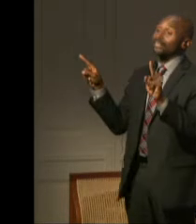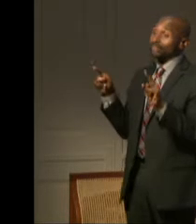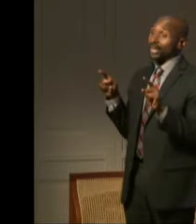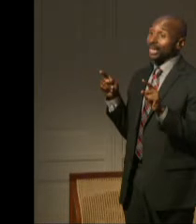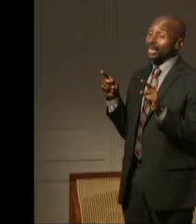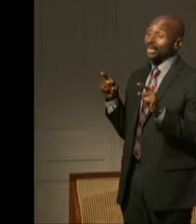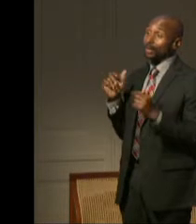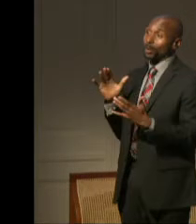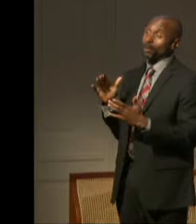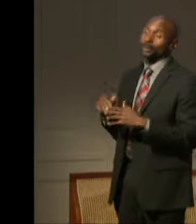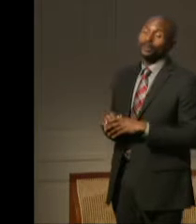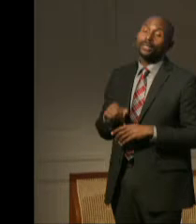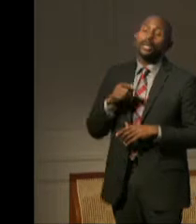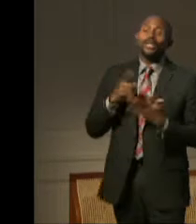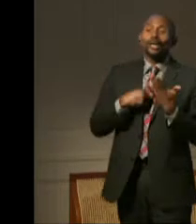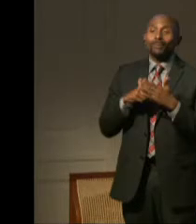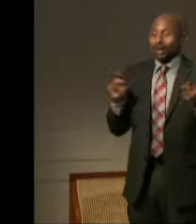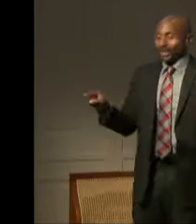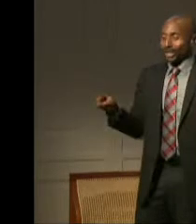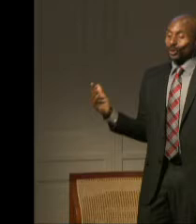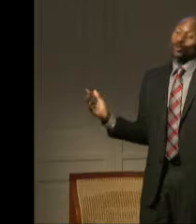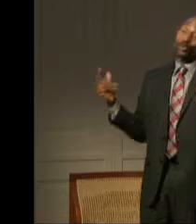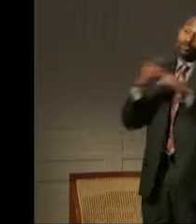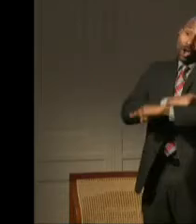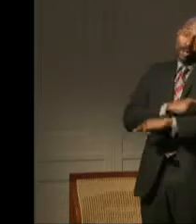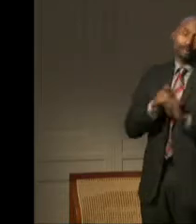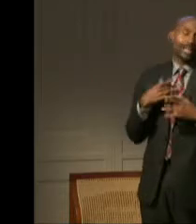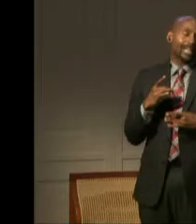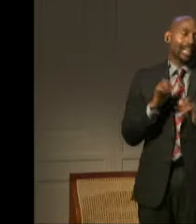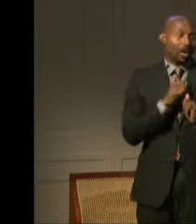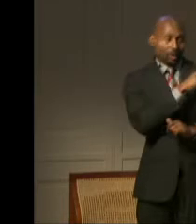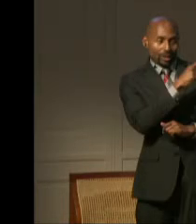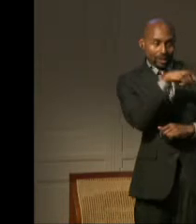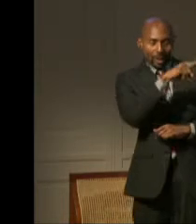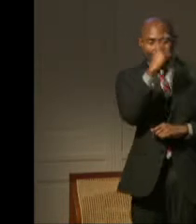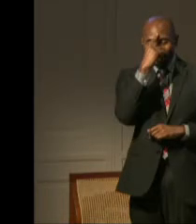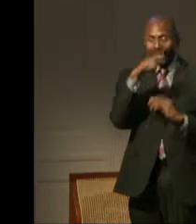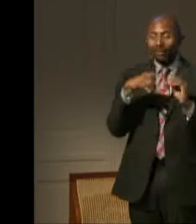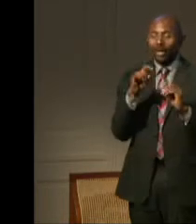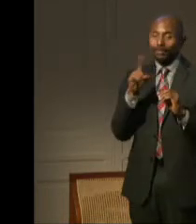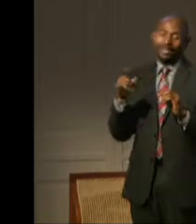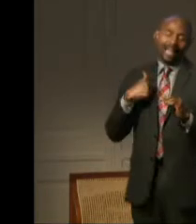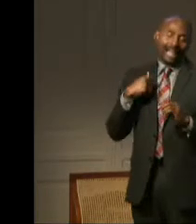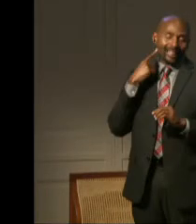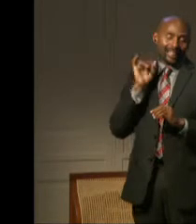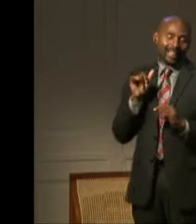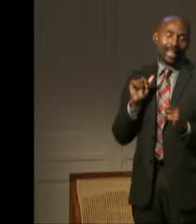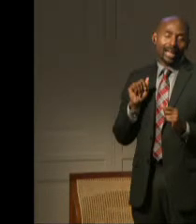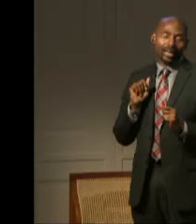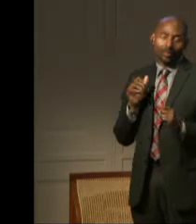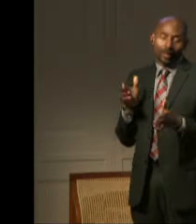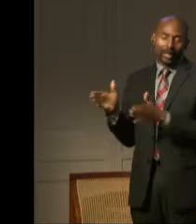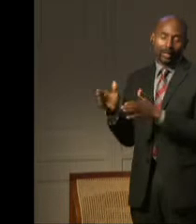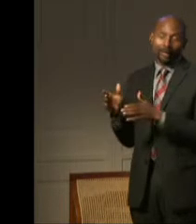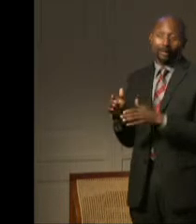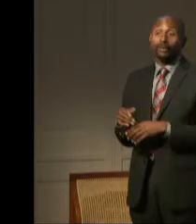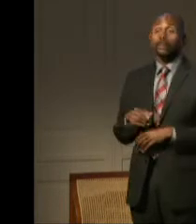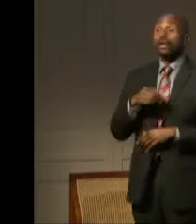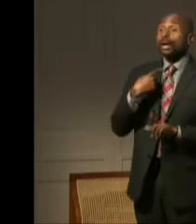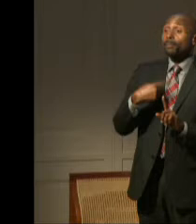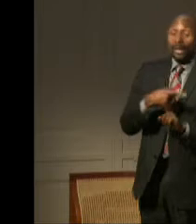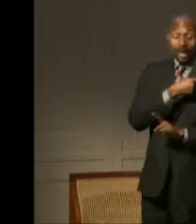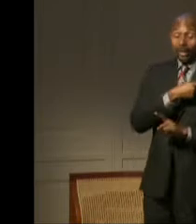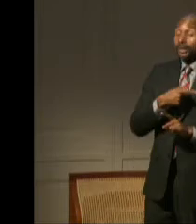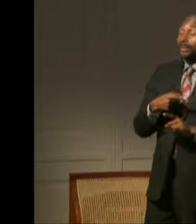are integrated. So I like how you guys are thinking that. That's how I think about it. And even the technology behind crosses over too